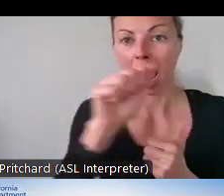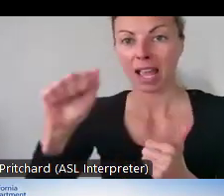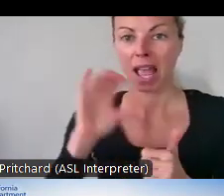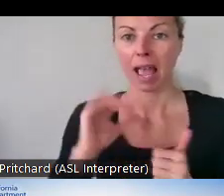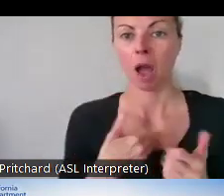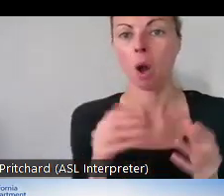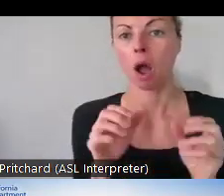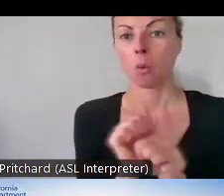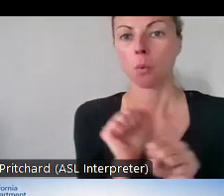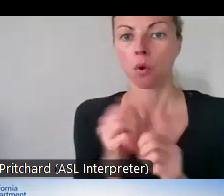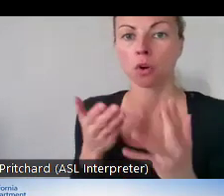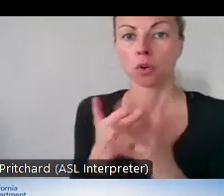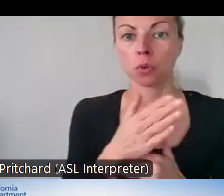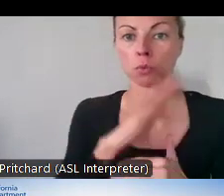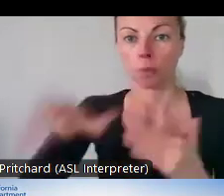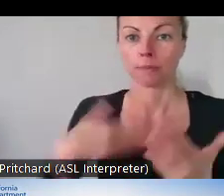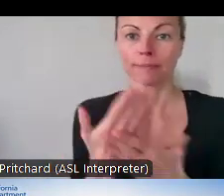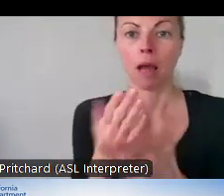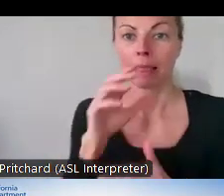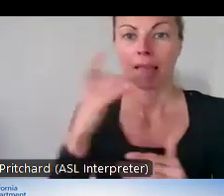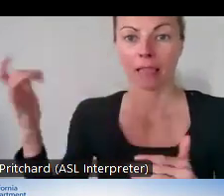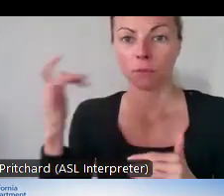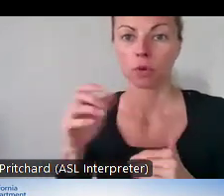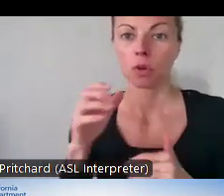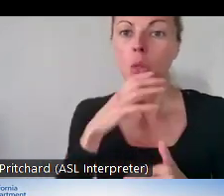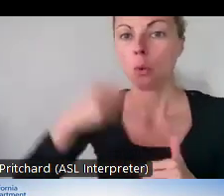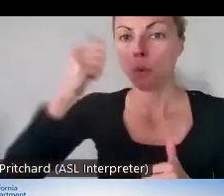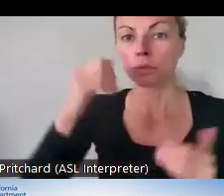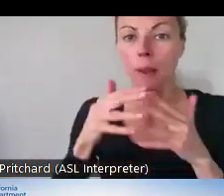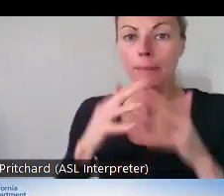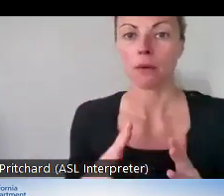throughout California. The Older Americans Act